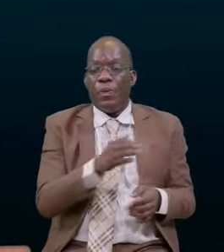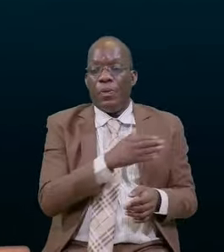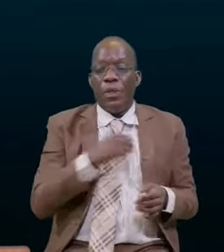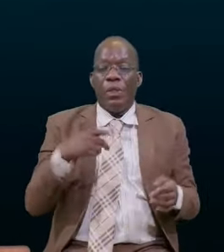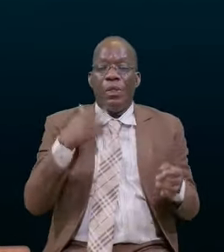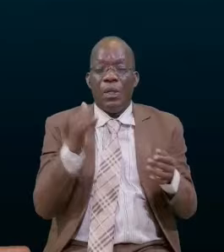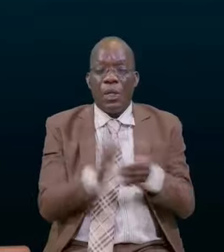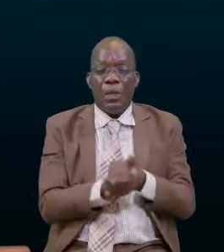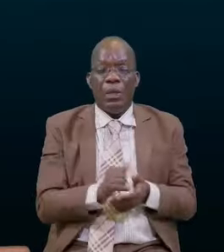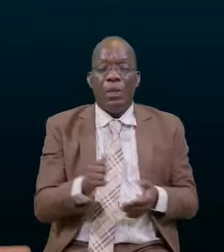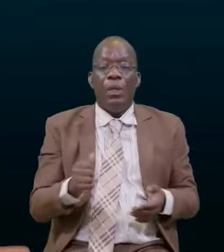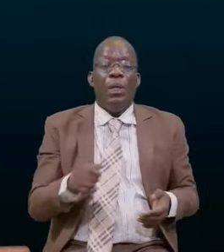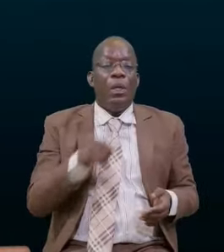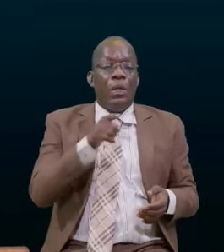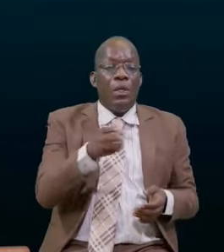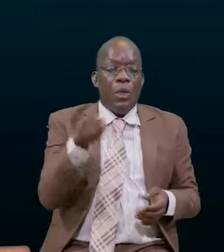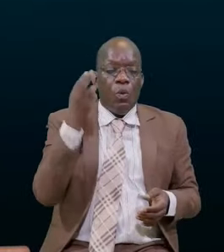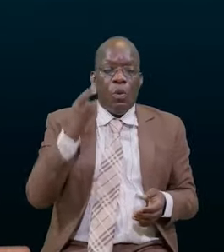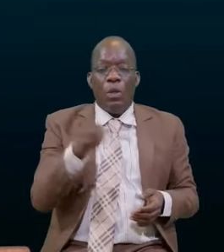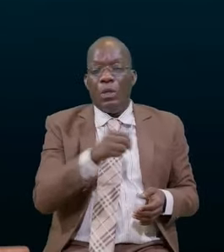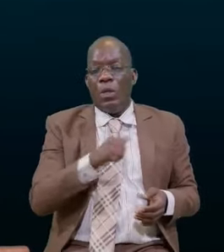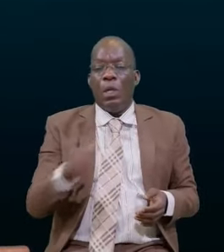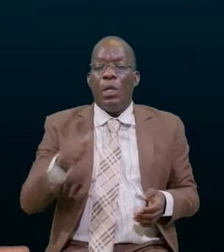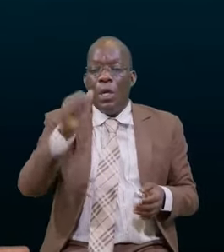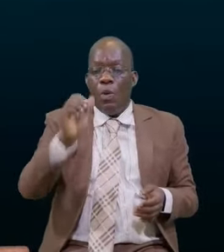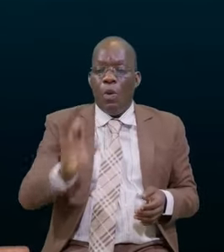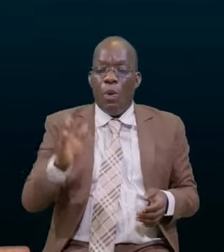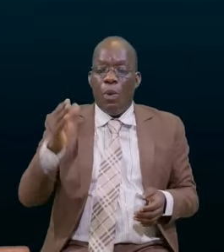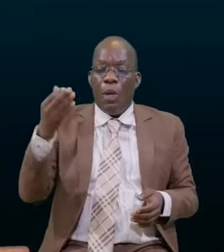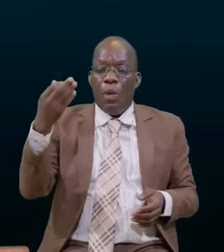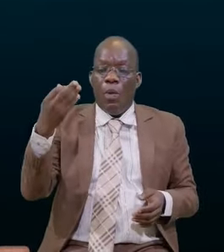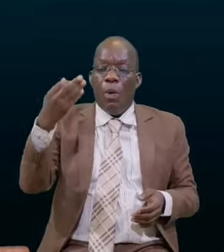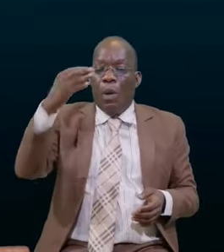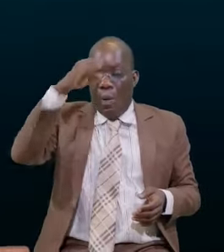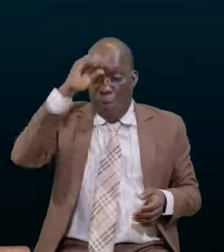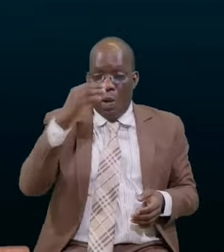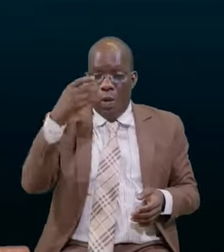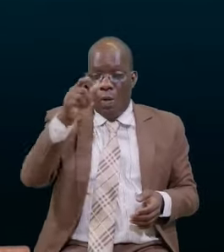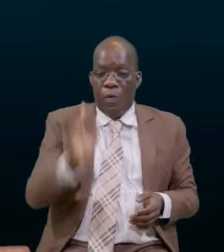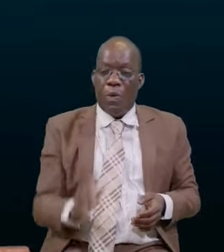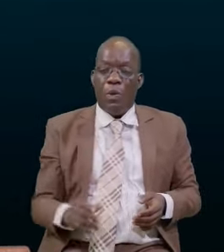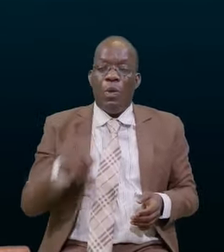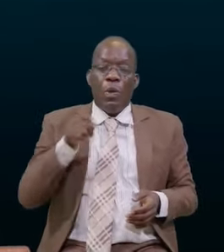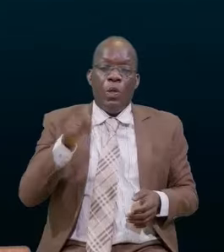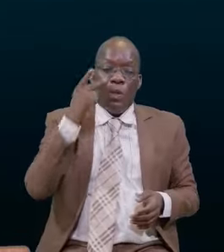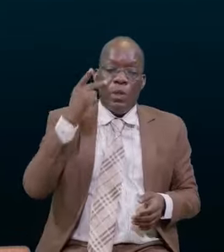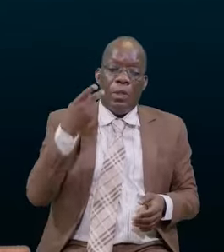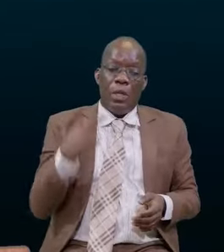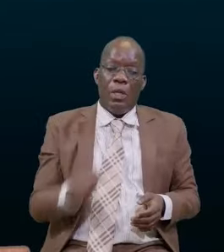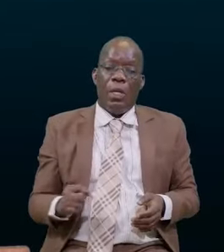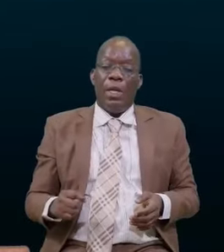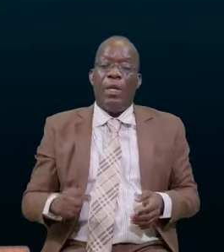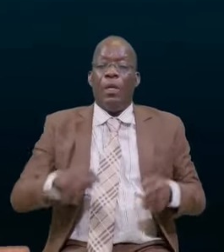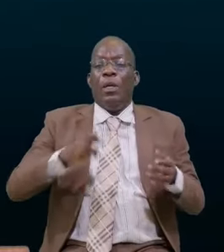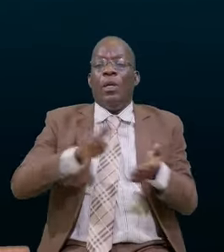man of God he told lies to cover up himself but when you talk about the consequence can be very disastrous and some